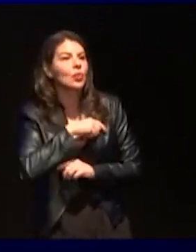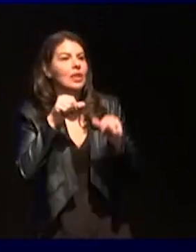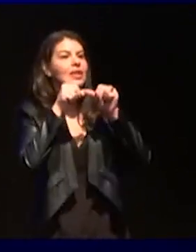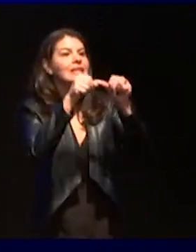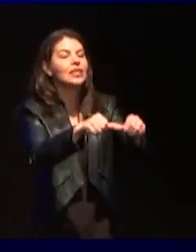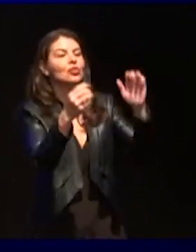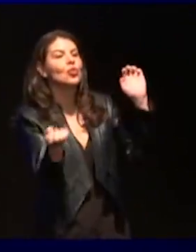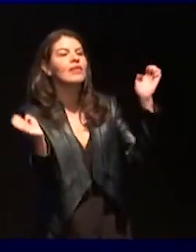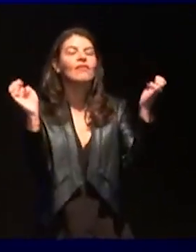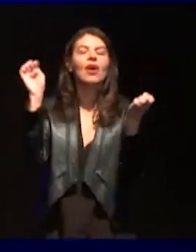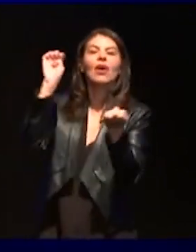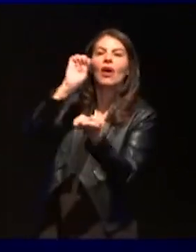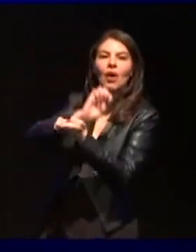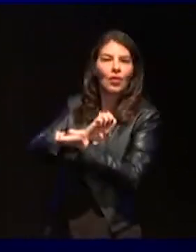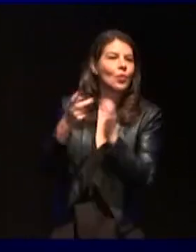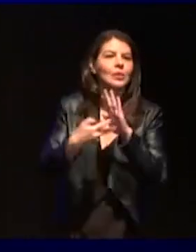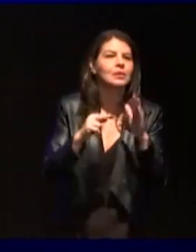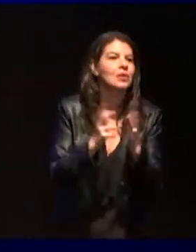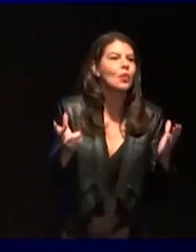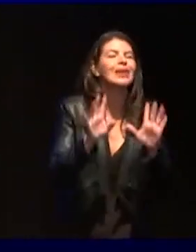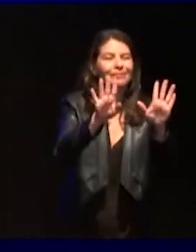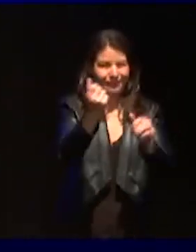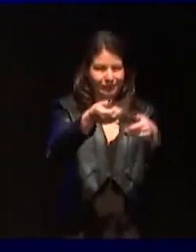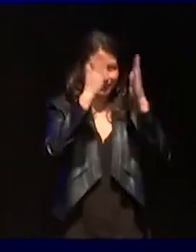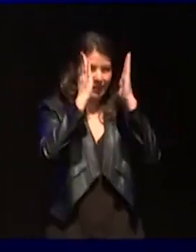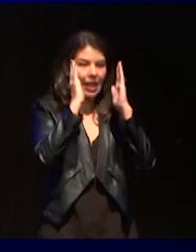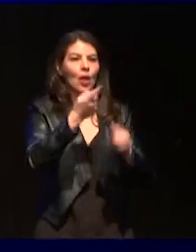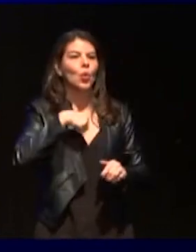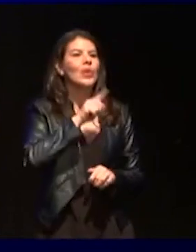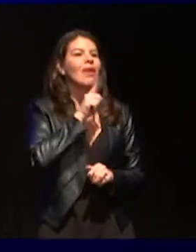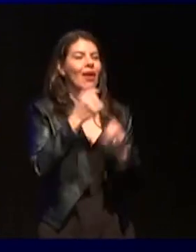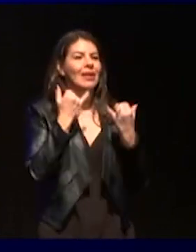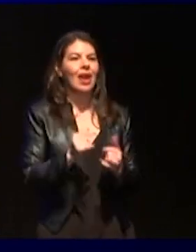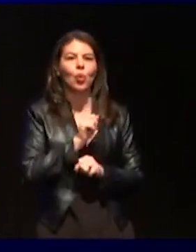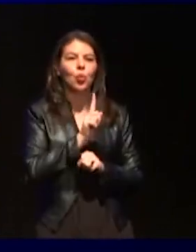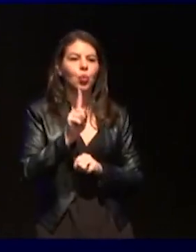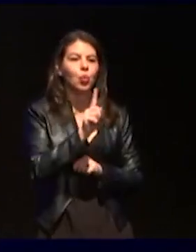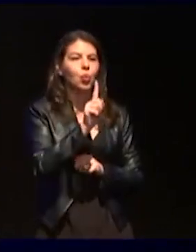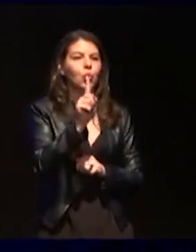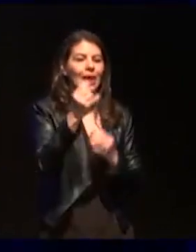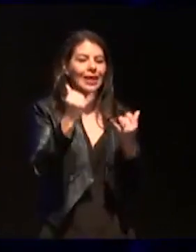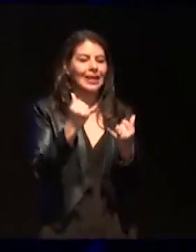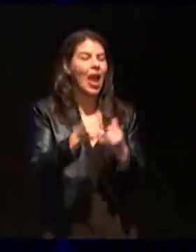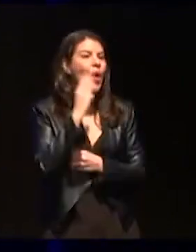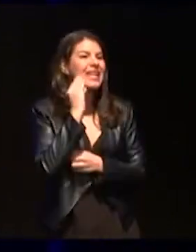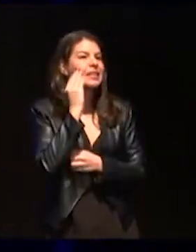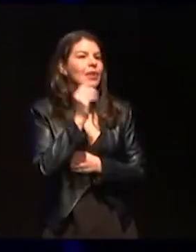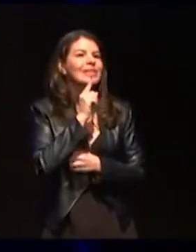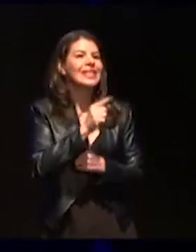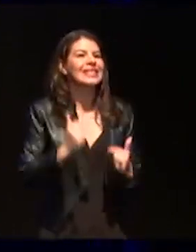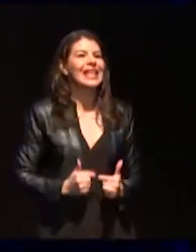to evolve. In other words, check this out. We are walking presently in a living